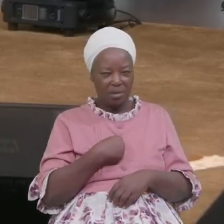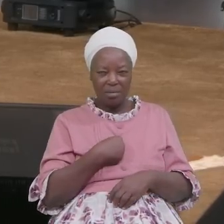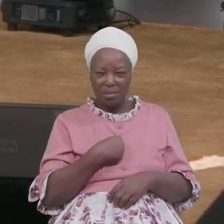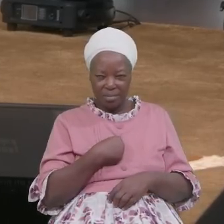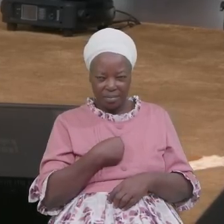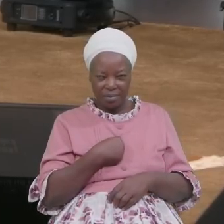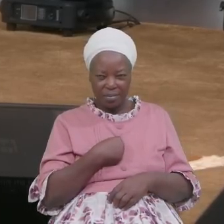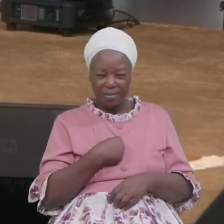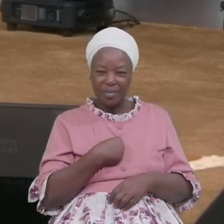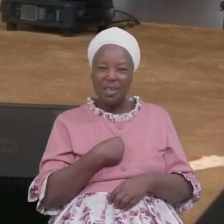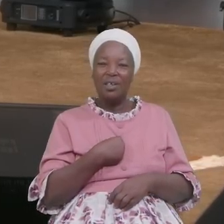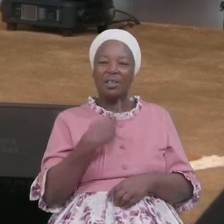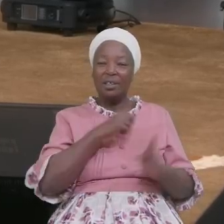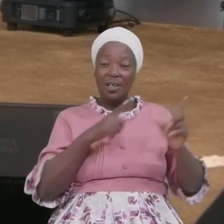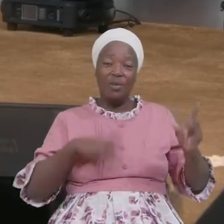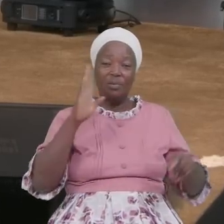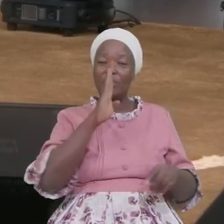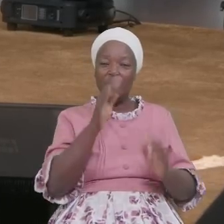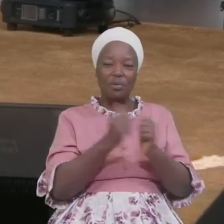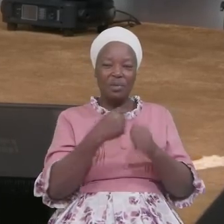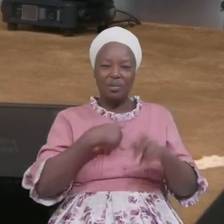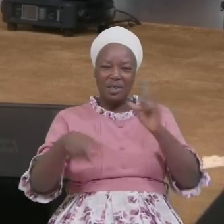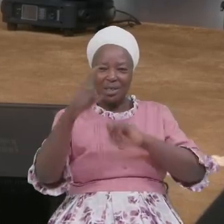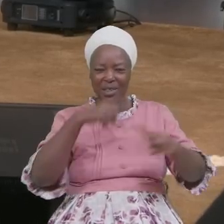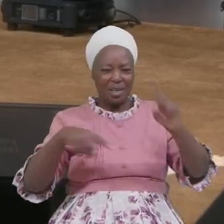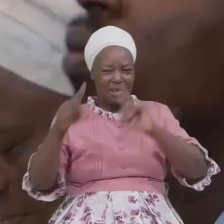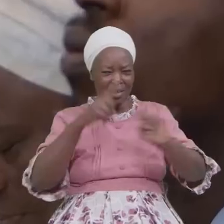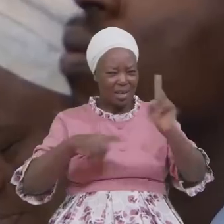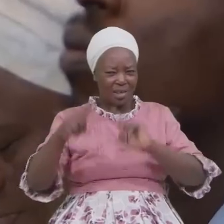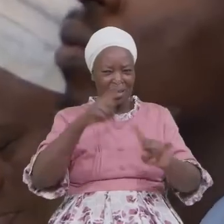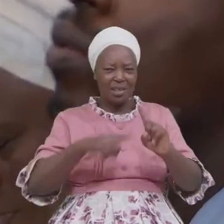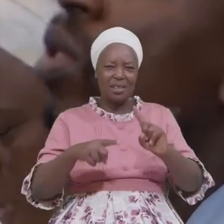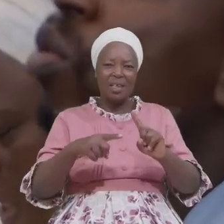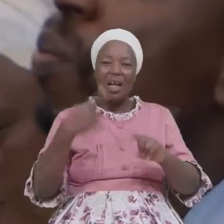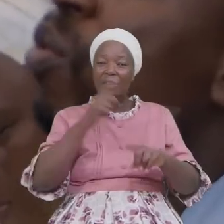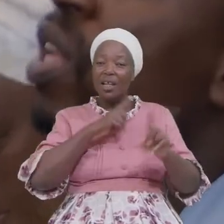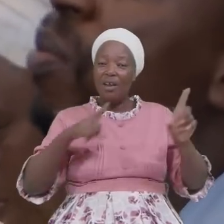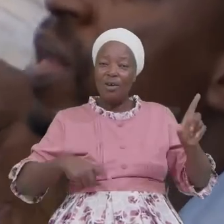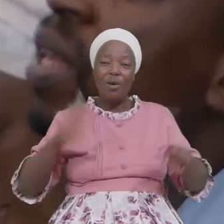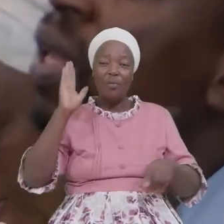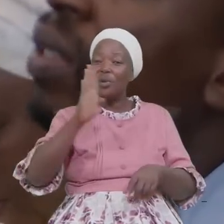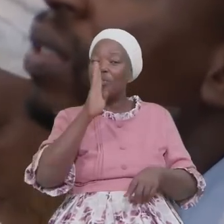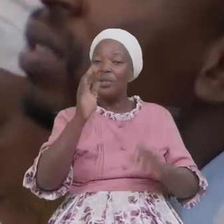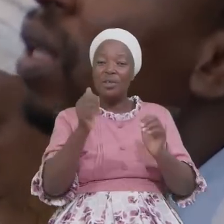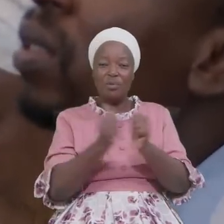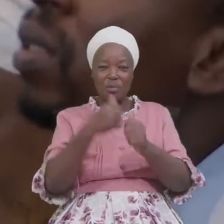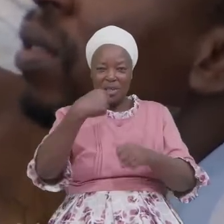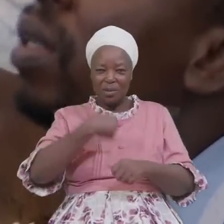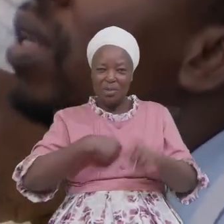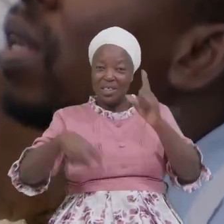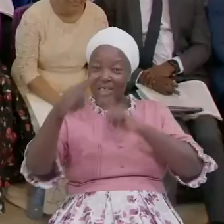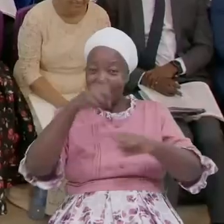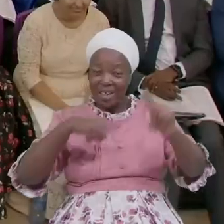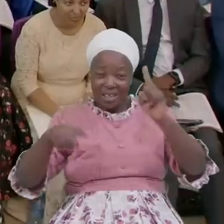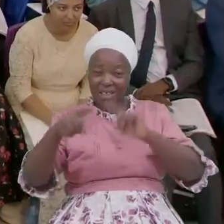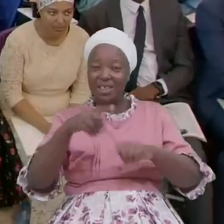be with me. I said that for myself. He will be with me. You say your